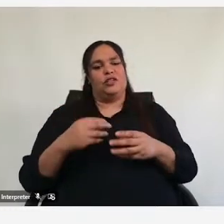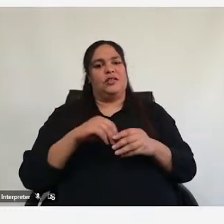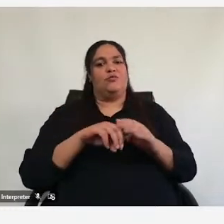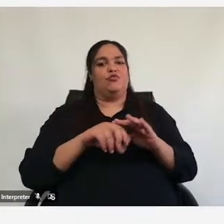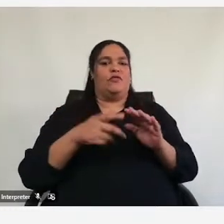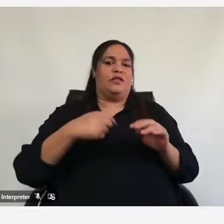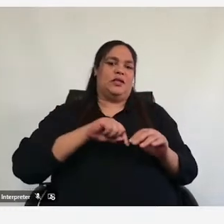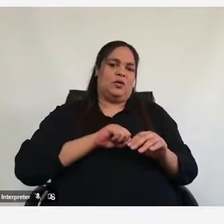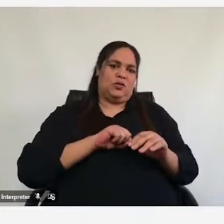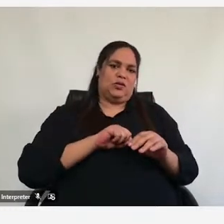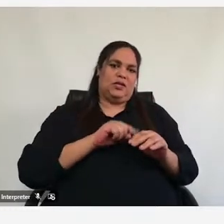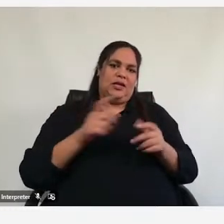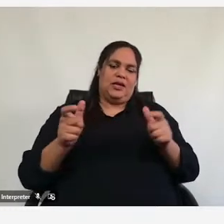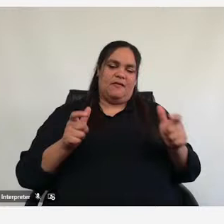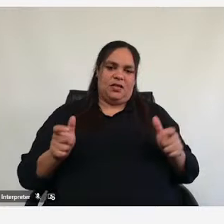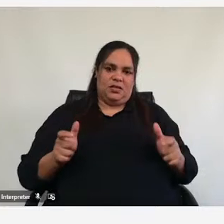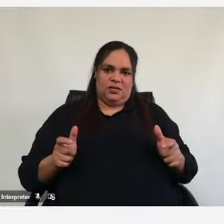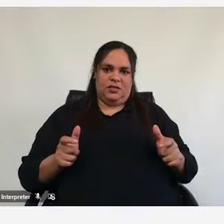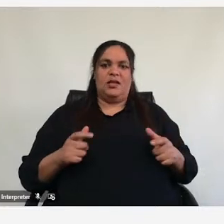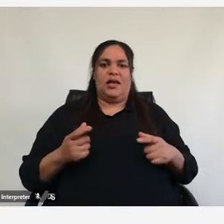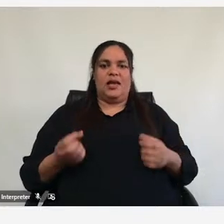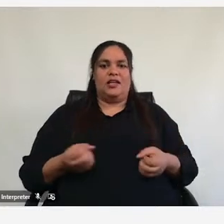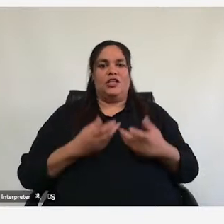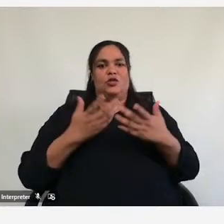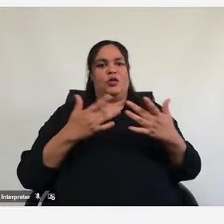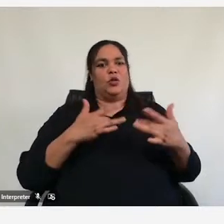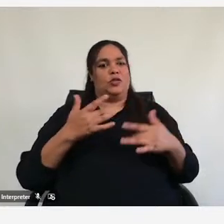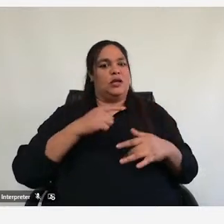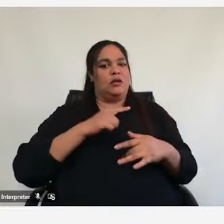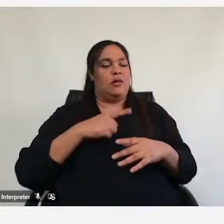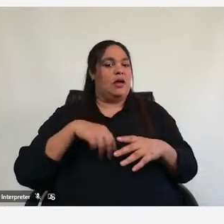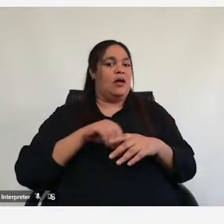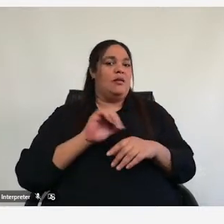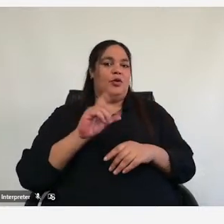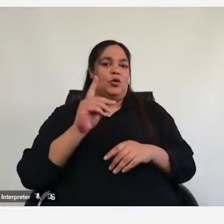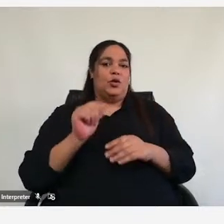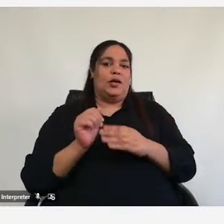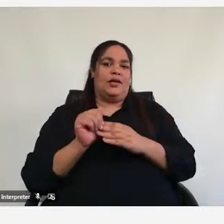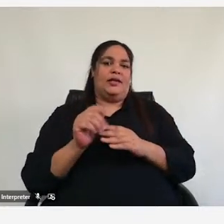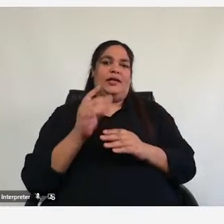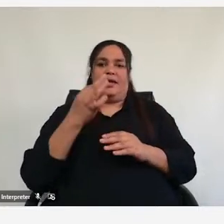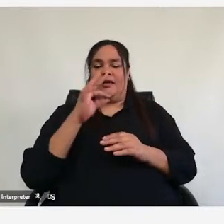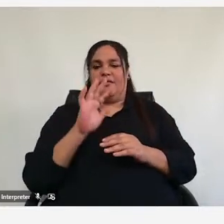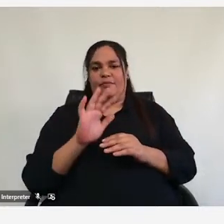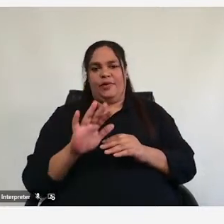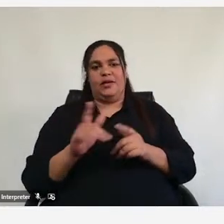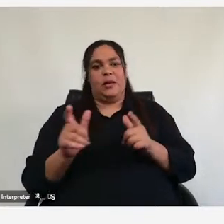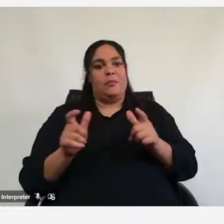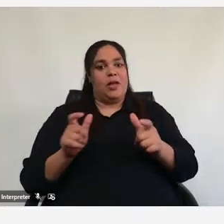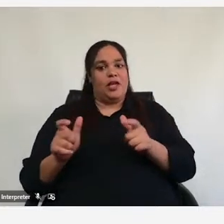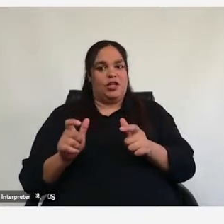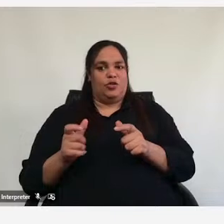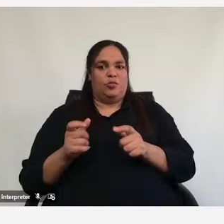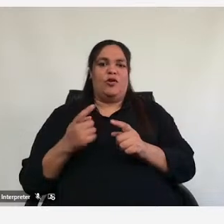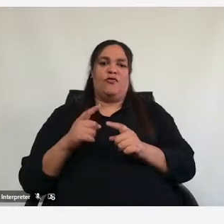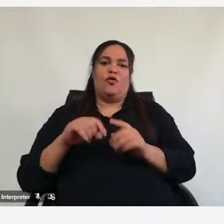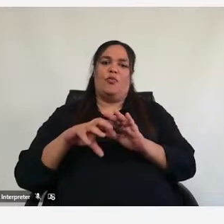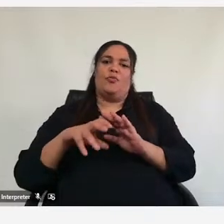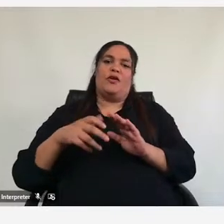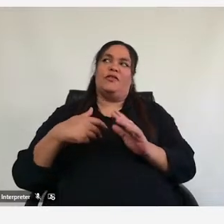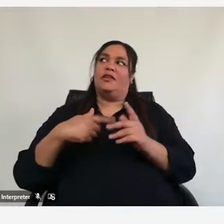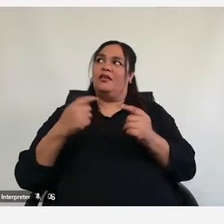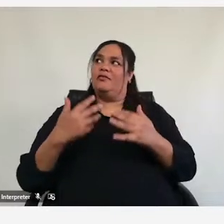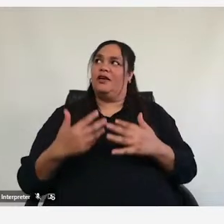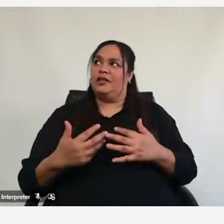province's governance, and to express my concerns regarding the DA-led government management of our province's